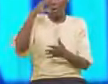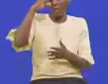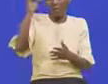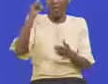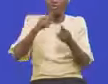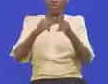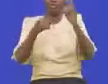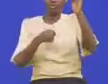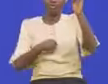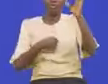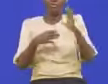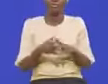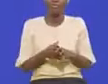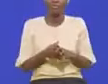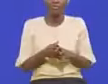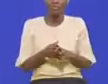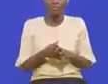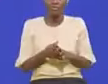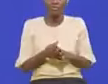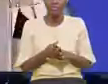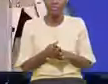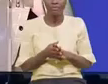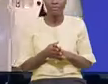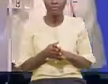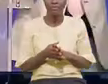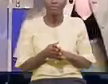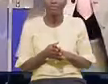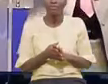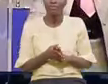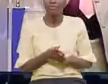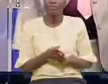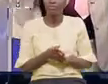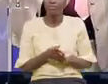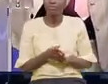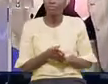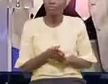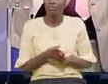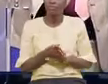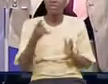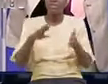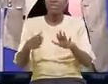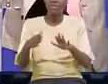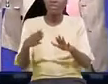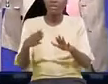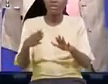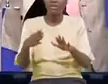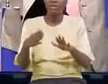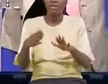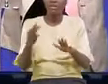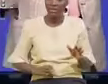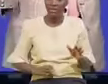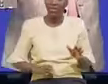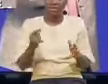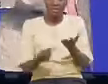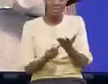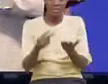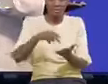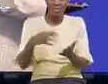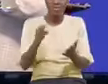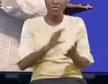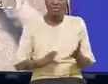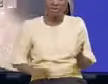Nye la no kɔm ɖe dzi tso anyigba dzi la, mahe amewo va nye ŋutɔ gbɔnye. Kristo ƒe ku.